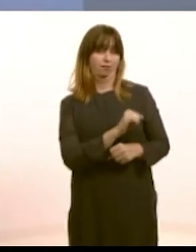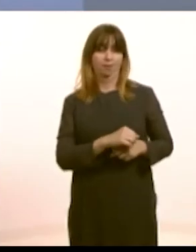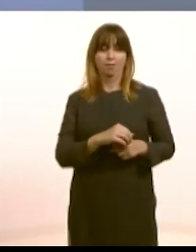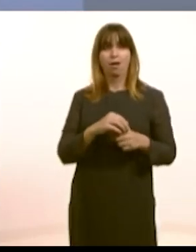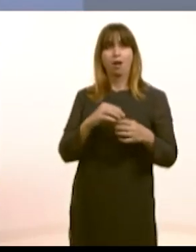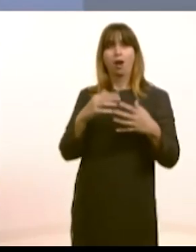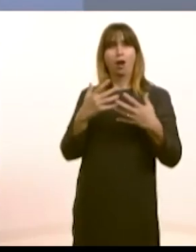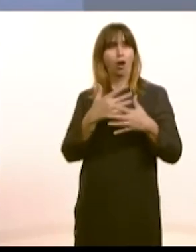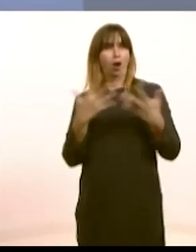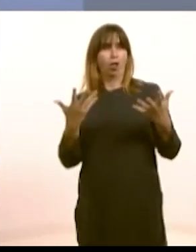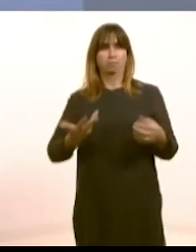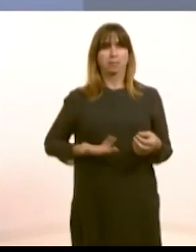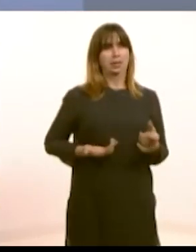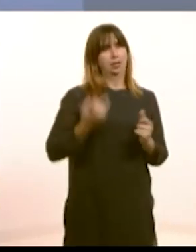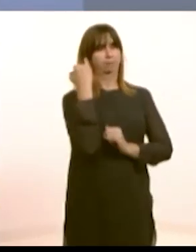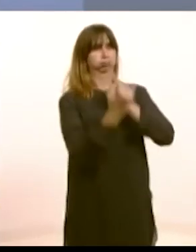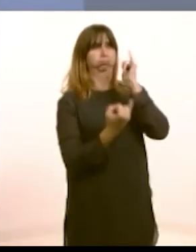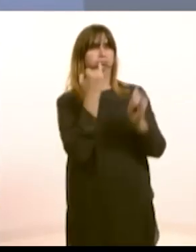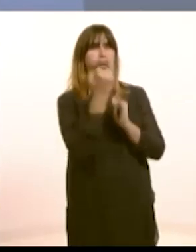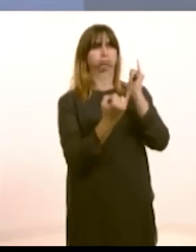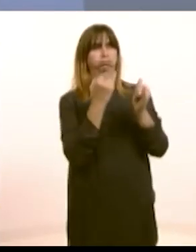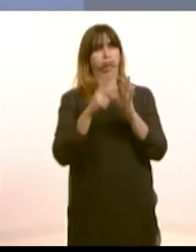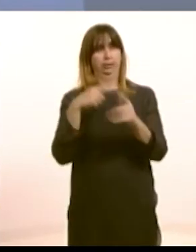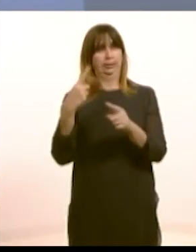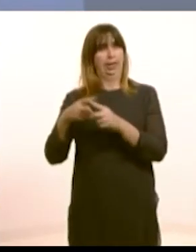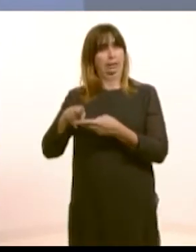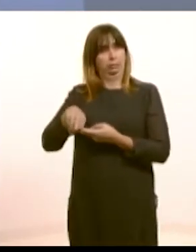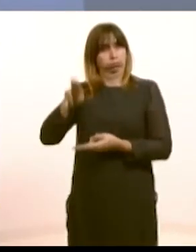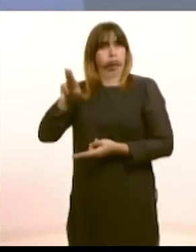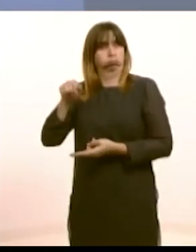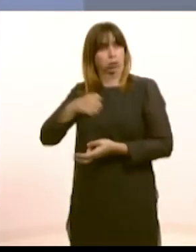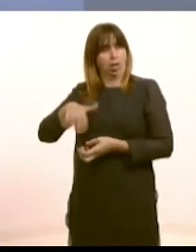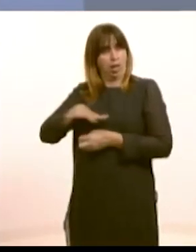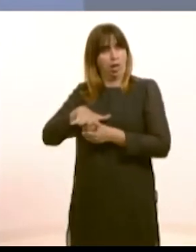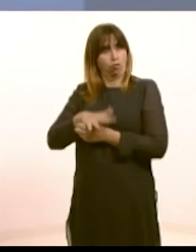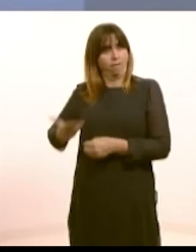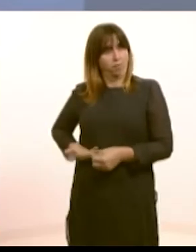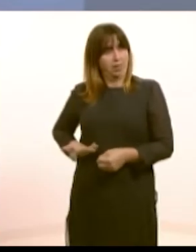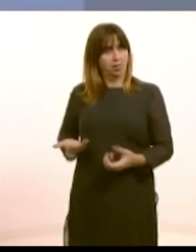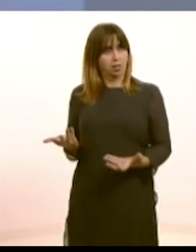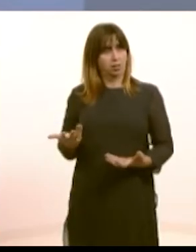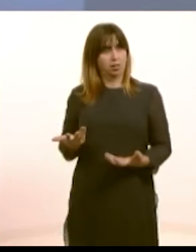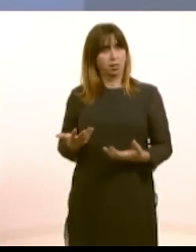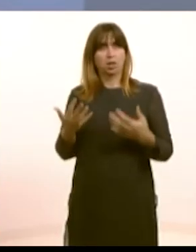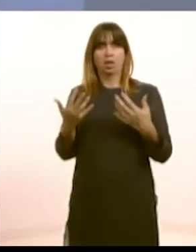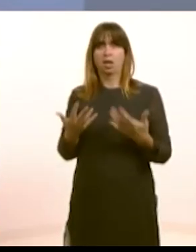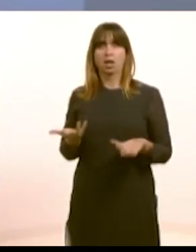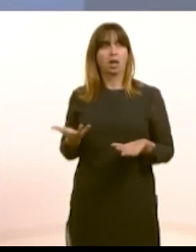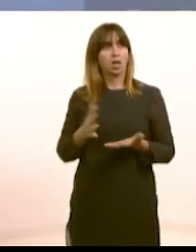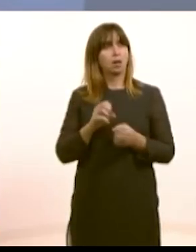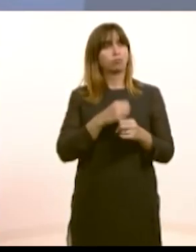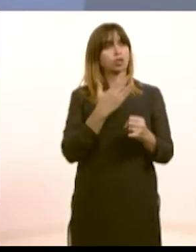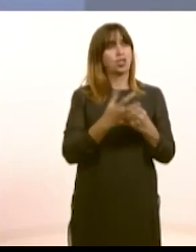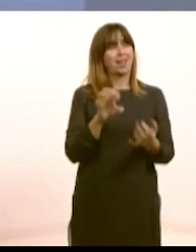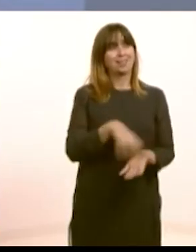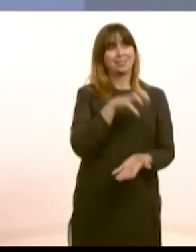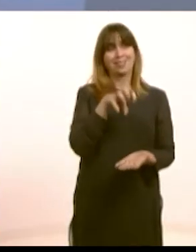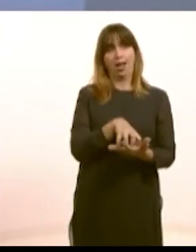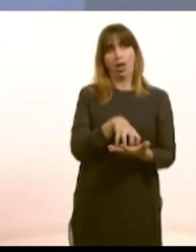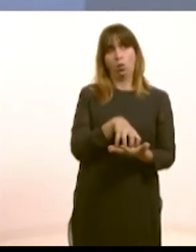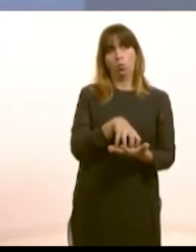already vocal in the criticism of the highest business rates in my region and perverse rates incentives to keep shops empty. And Bridgend Town in